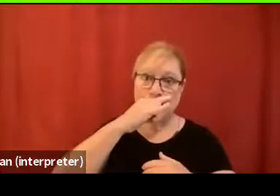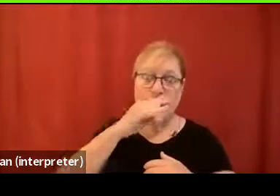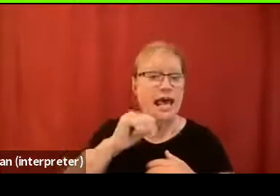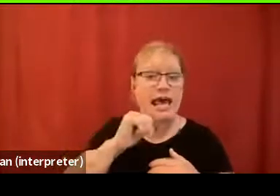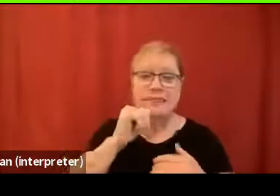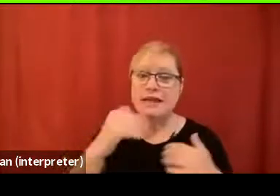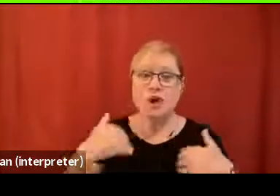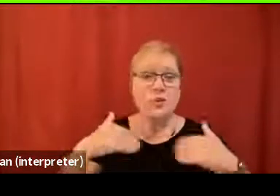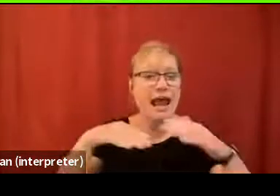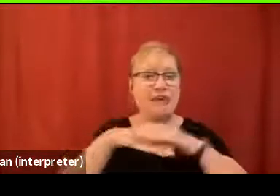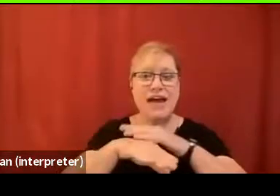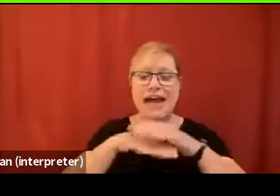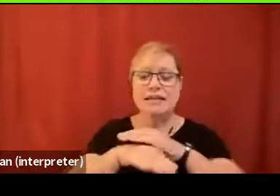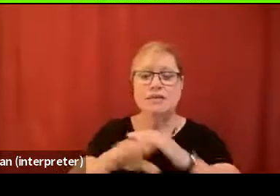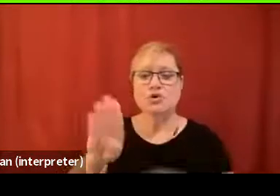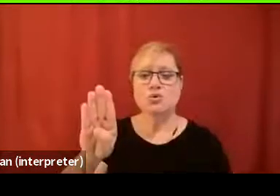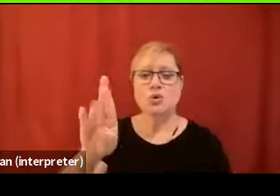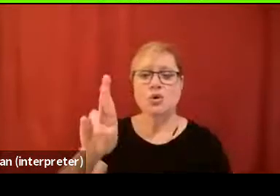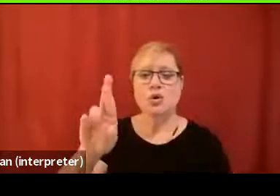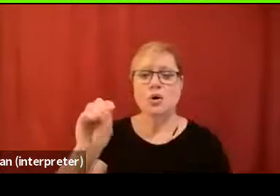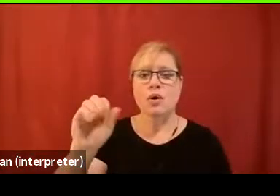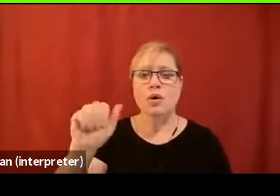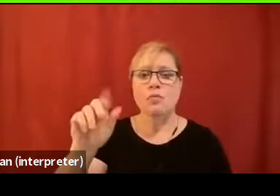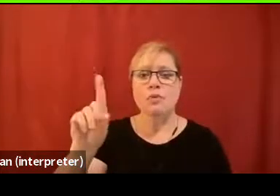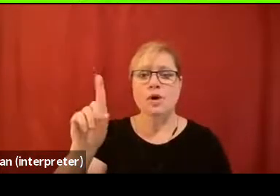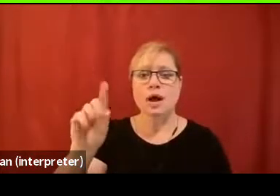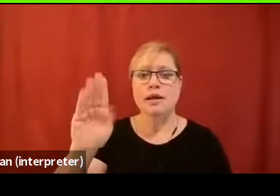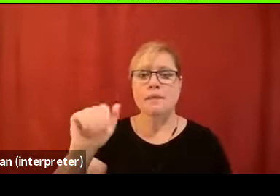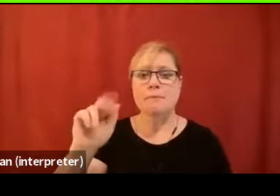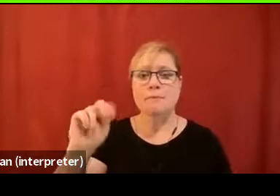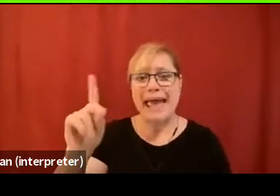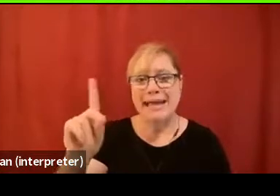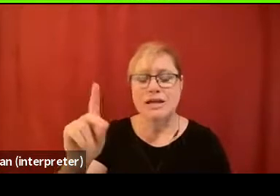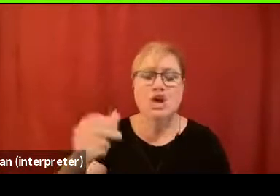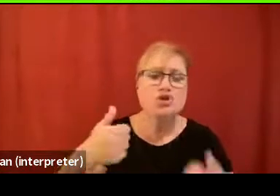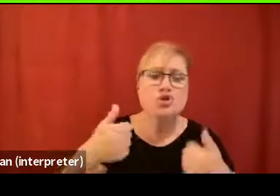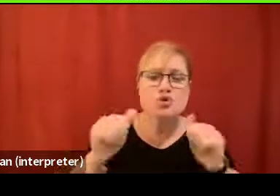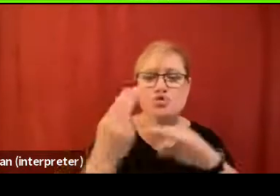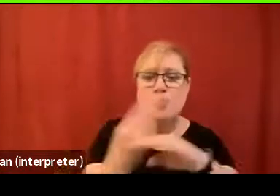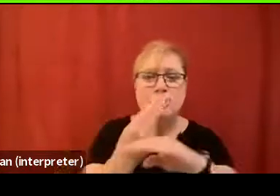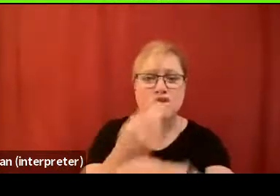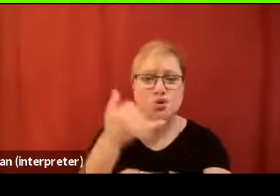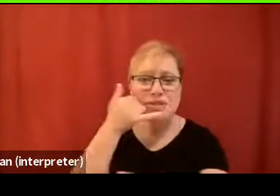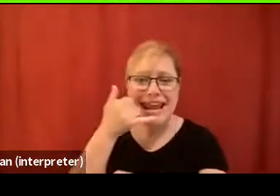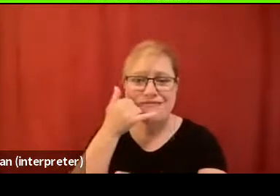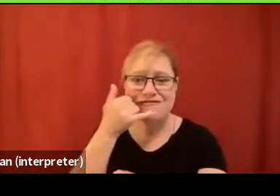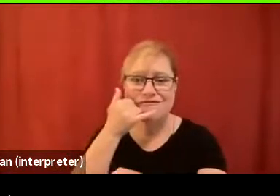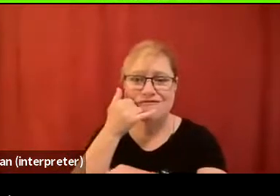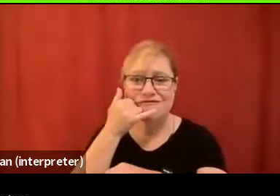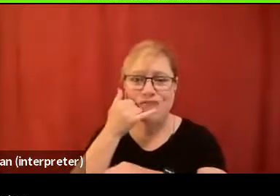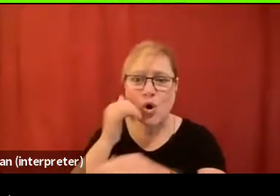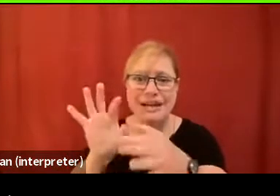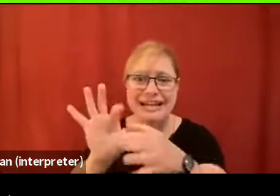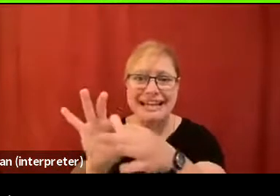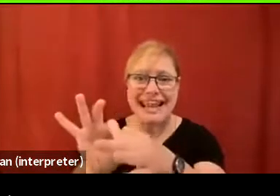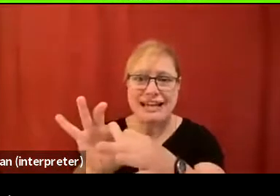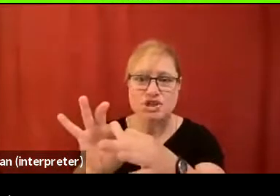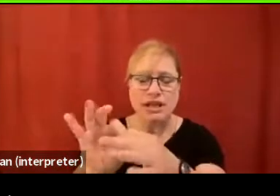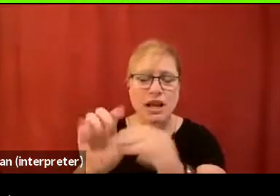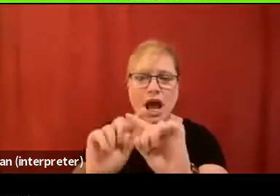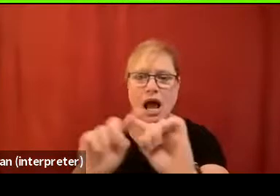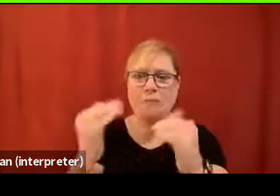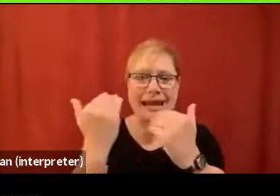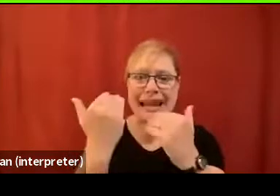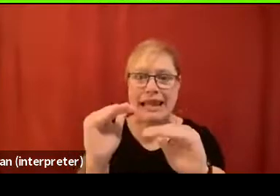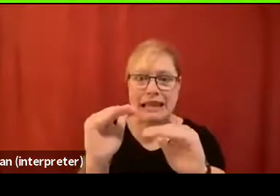to broadband. And so they're either trying to use a phone connection or, something that's constraining their ability